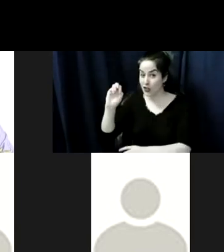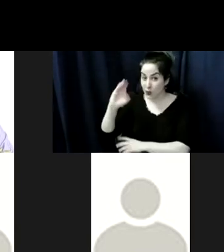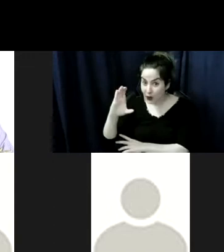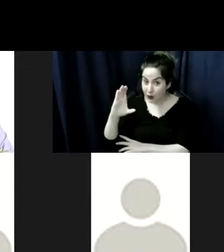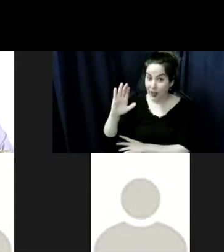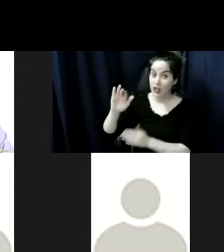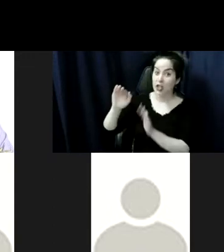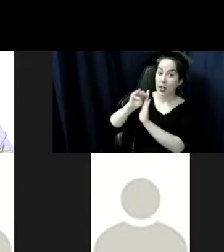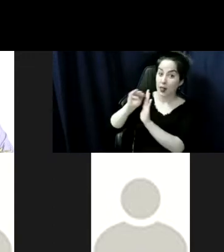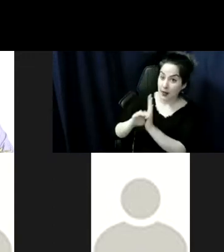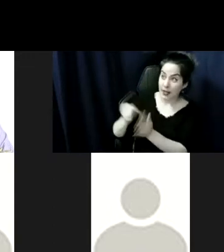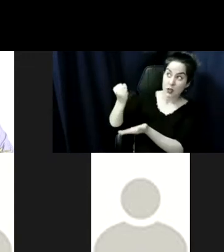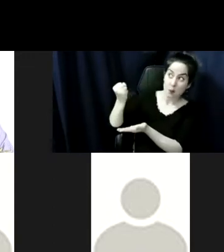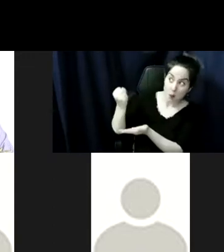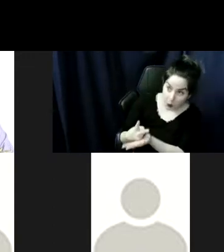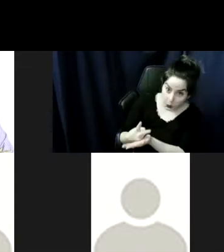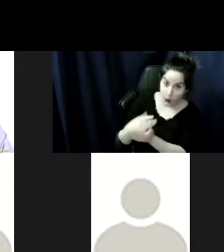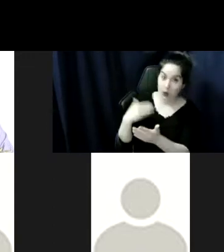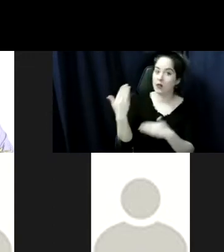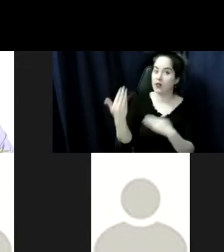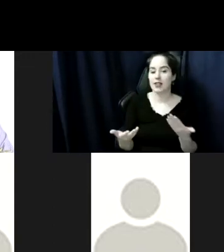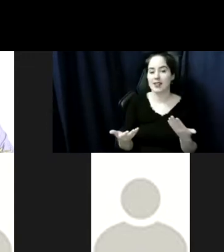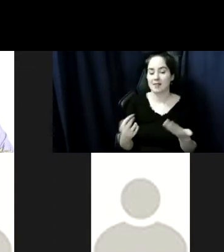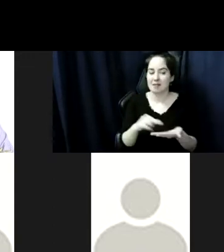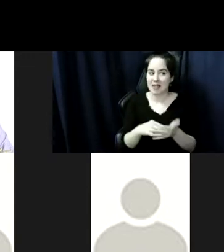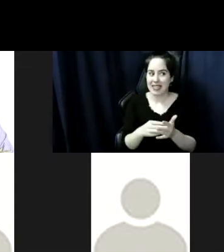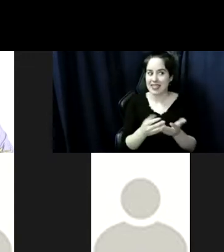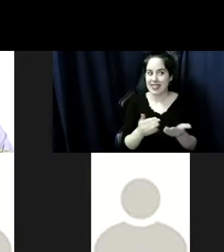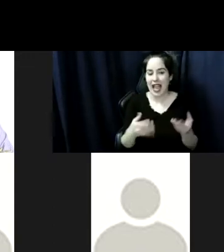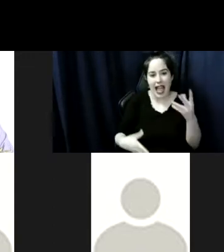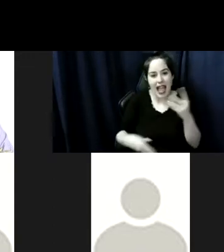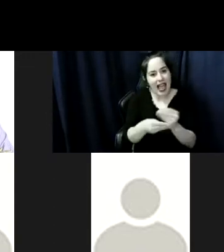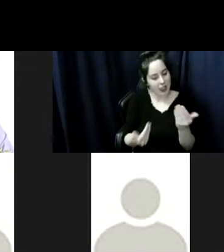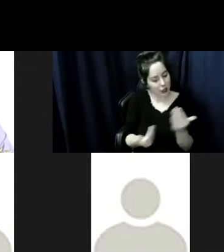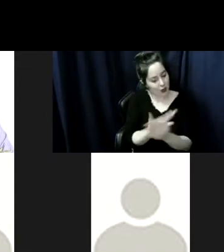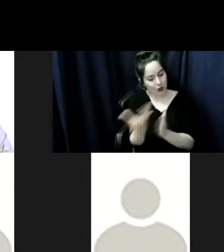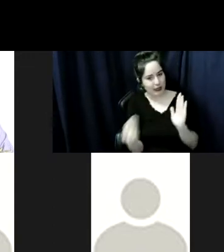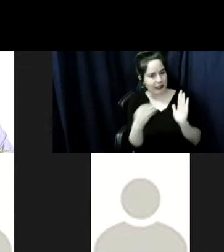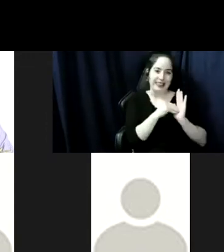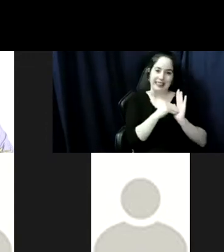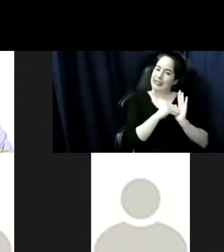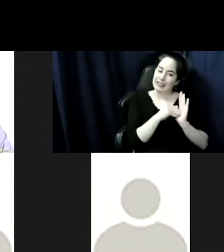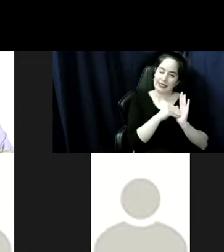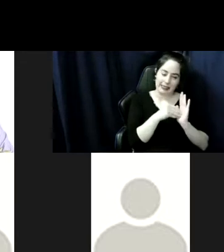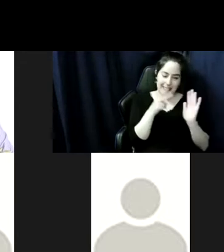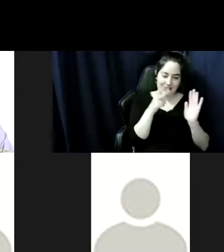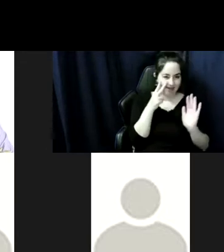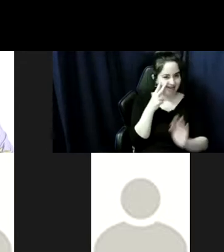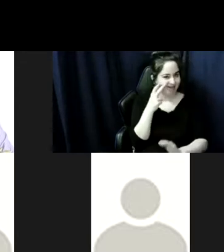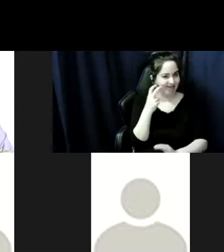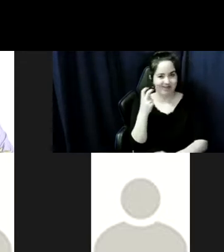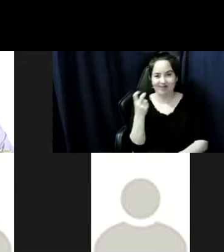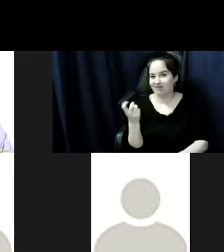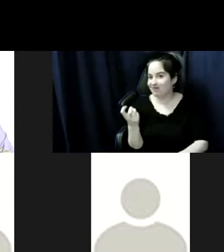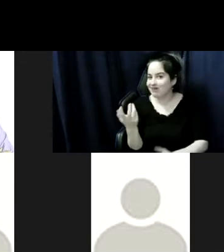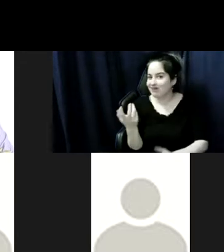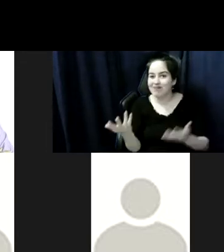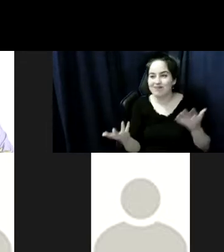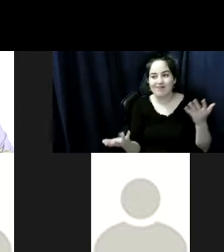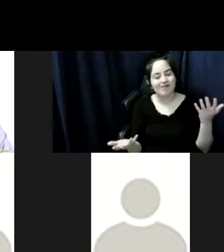So it's unlikely at this point that we would be able to keep adding parks to the program.